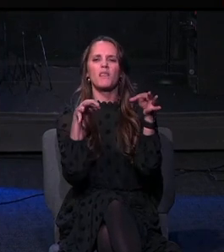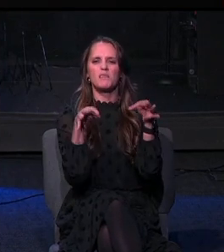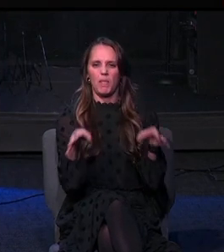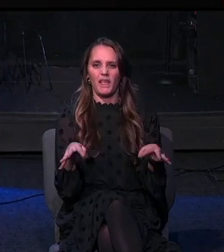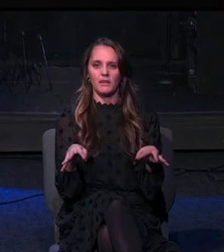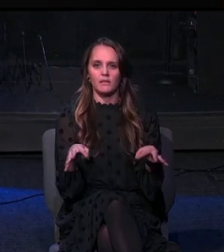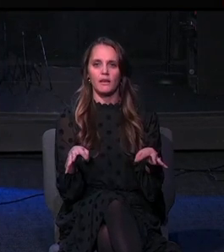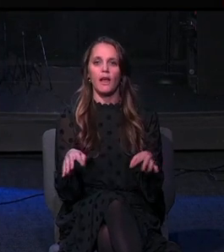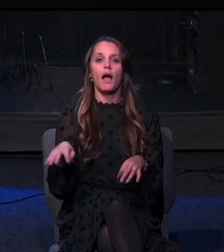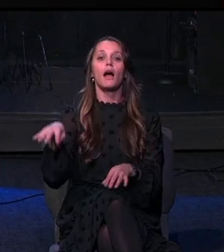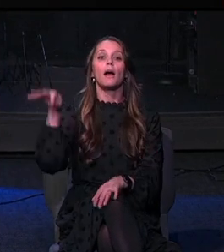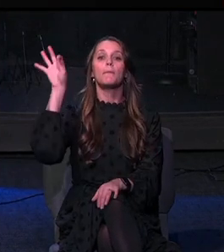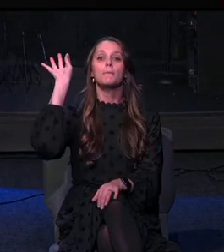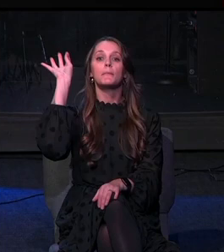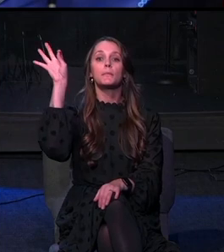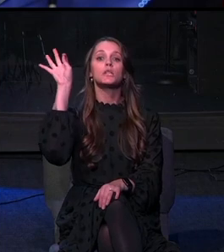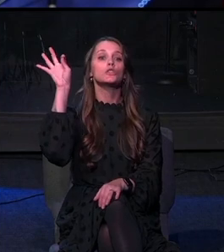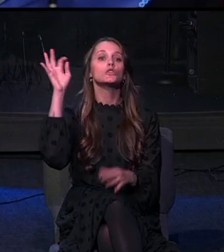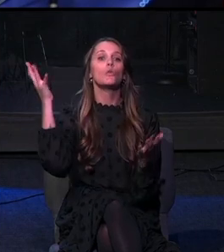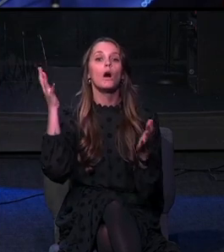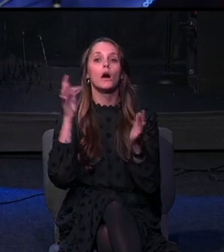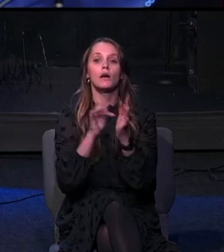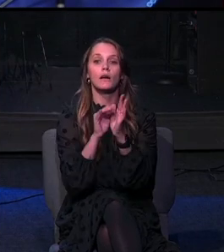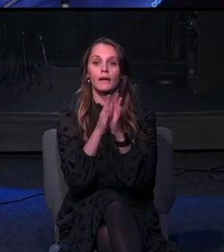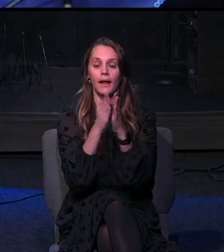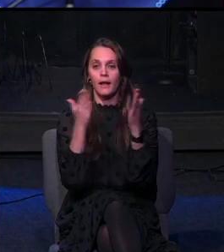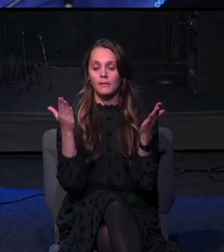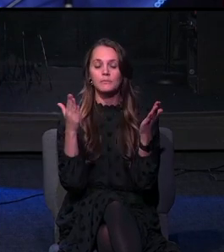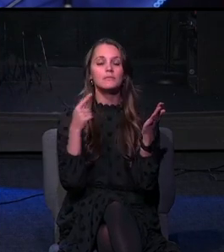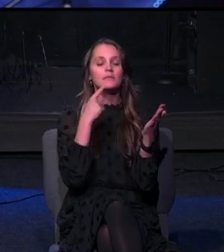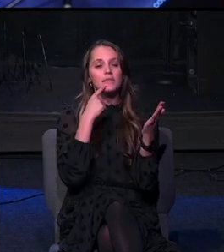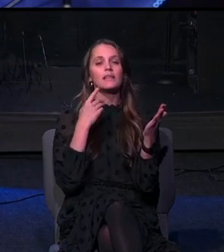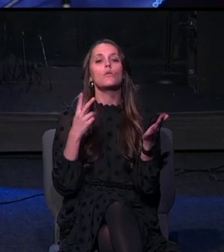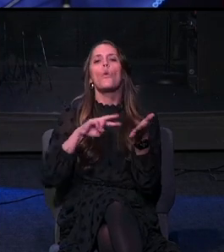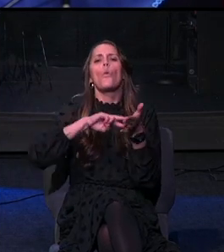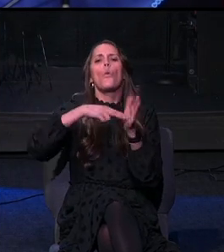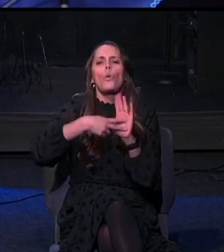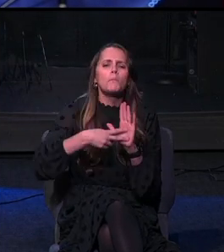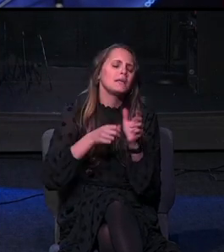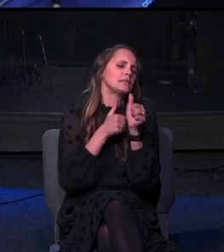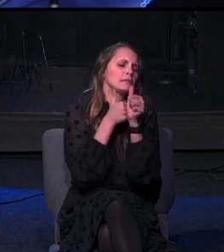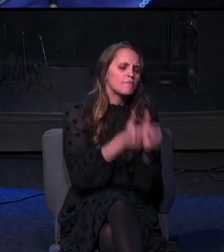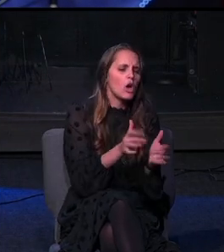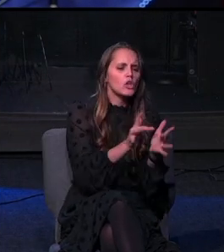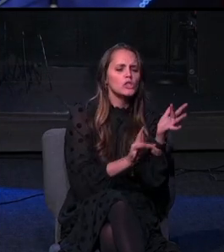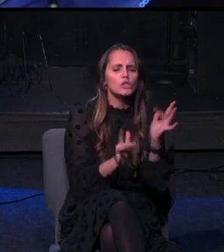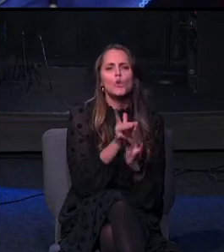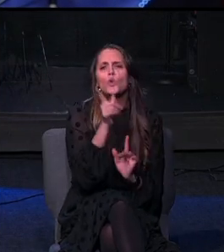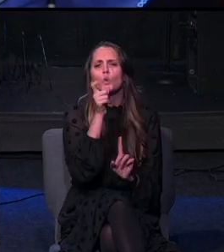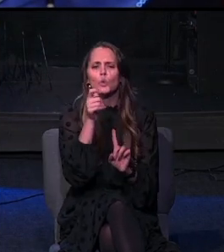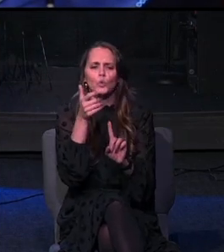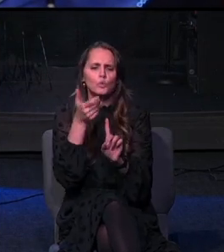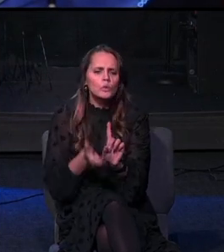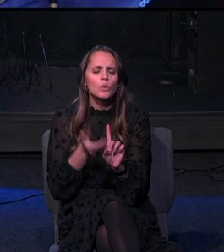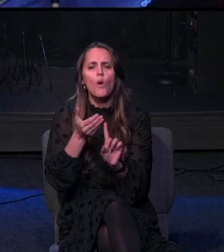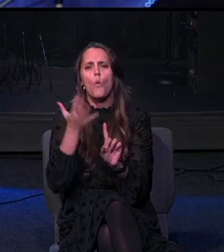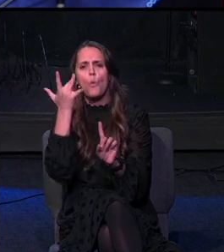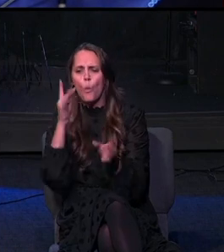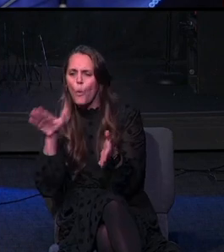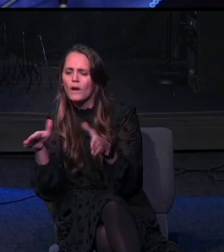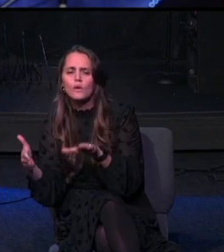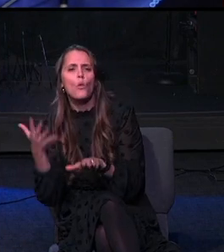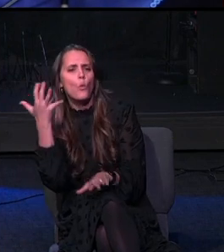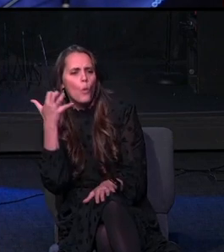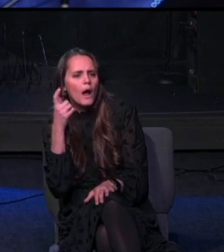And he preaches the gospel. And he says, this is what it means to follow Jesus, and this is who he was, and this is why he died, and this is why you